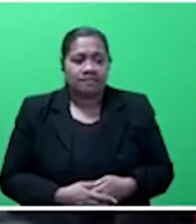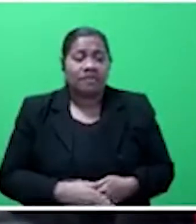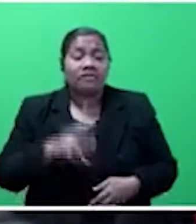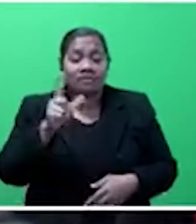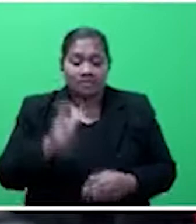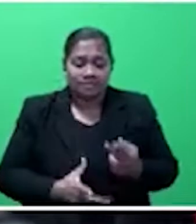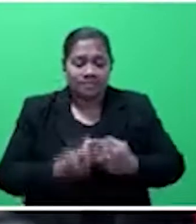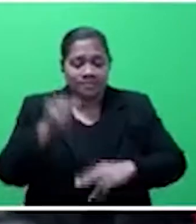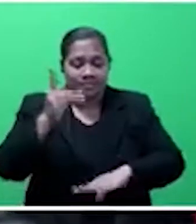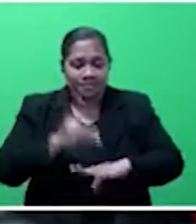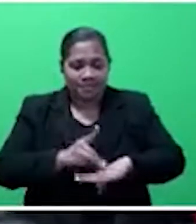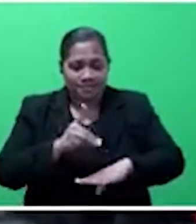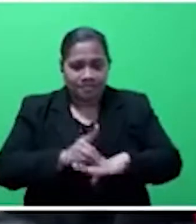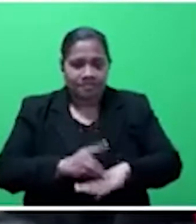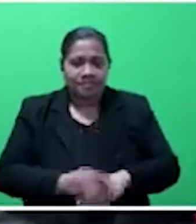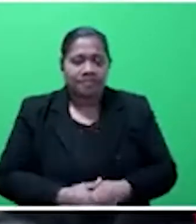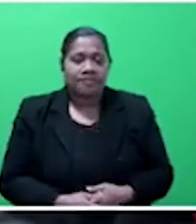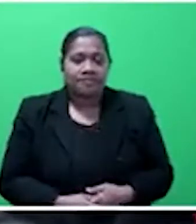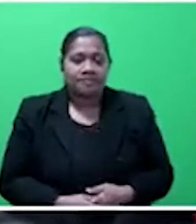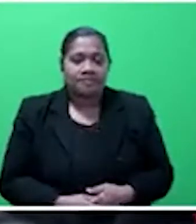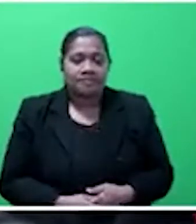disability.